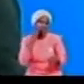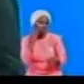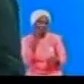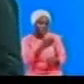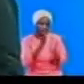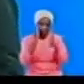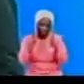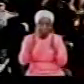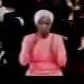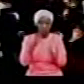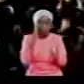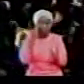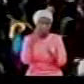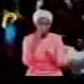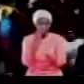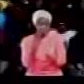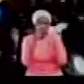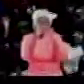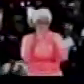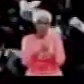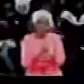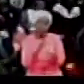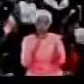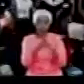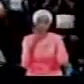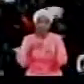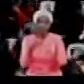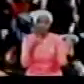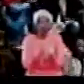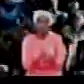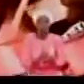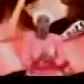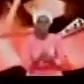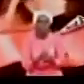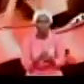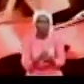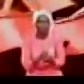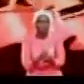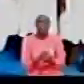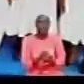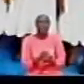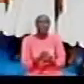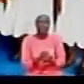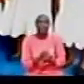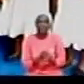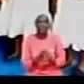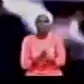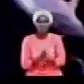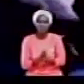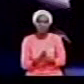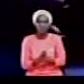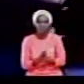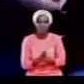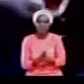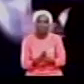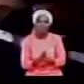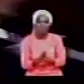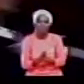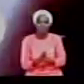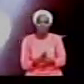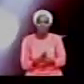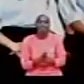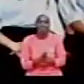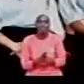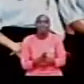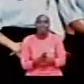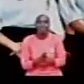will see the miracles. Be enthralled by a symphony of heavenly melodies as talented musicians